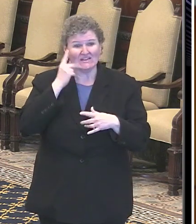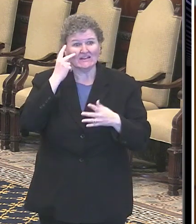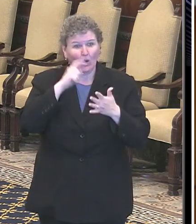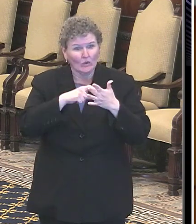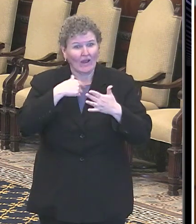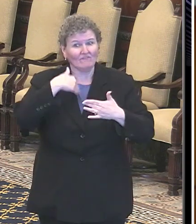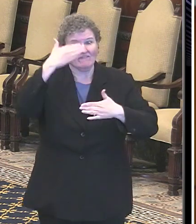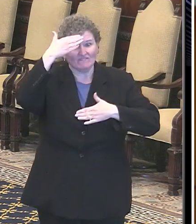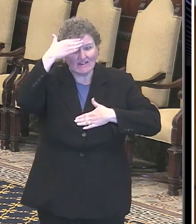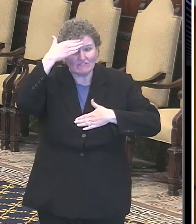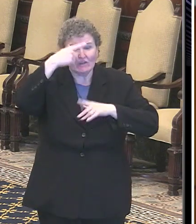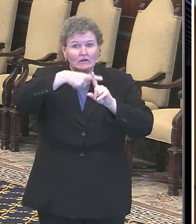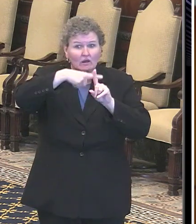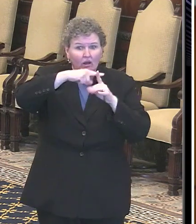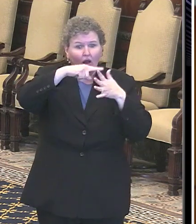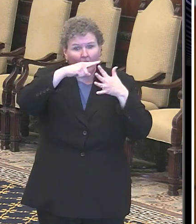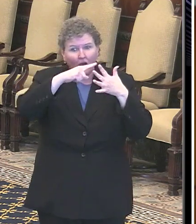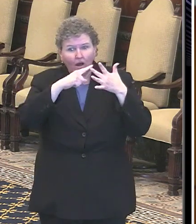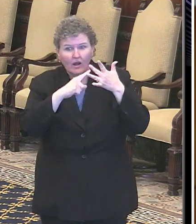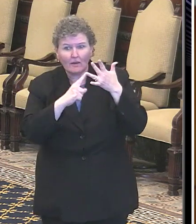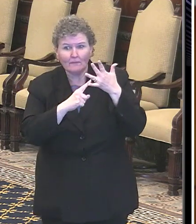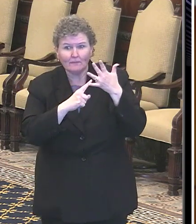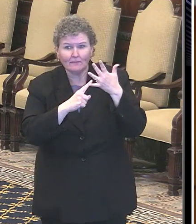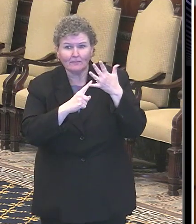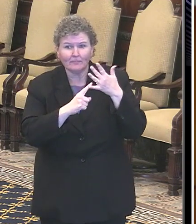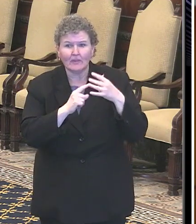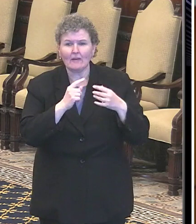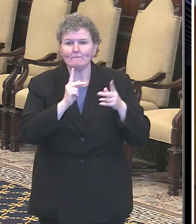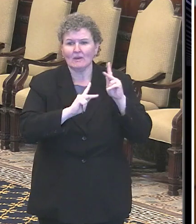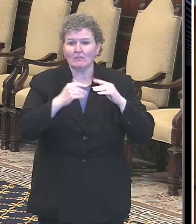that's a fair number of people who have the infection have no symptoms.